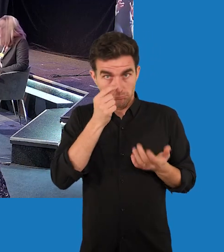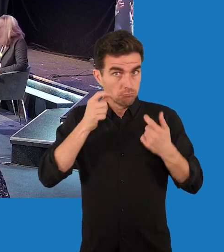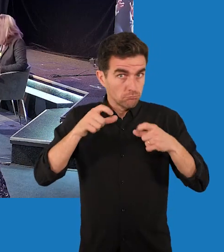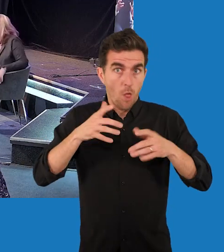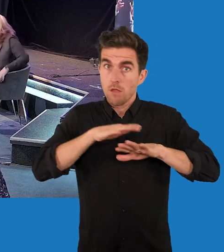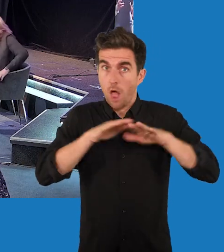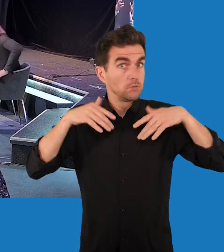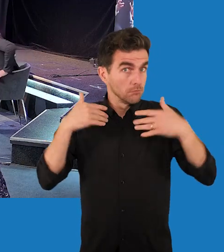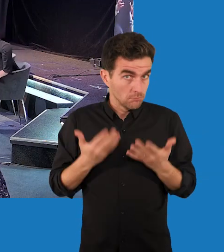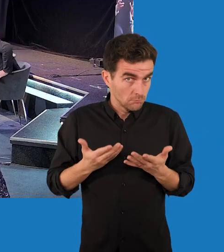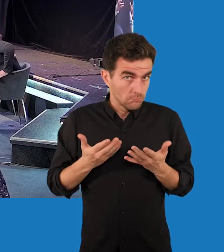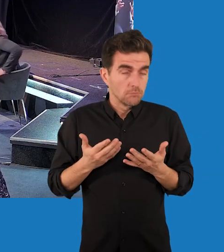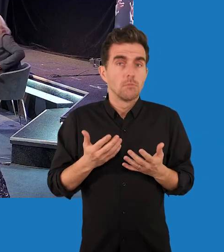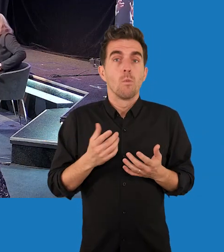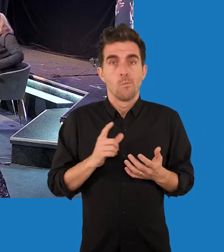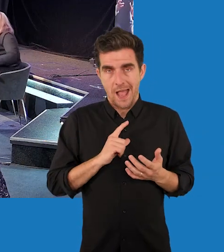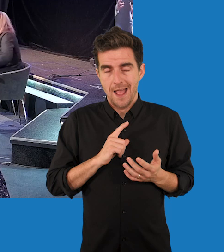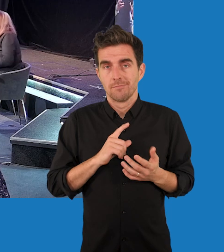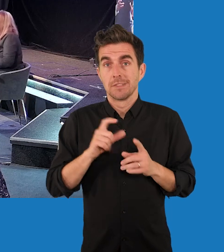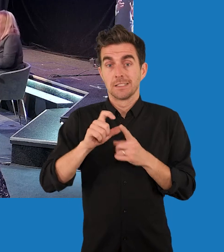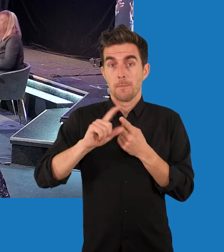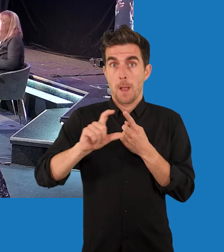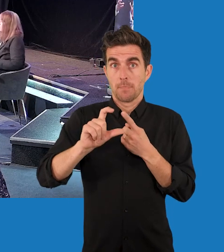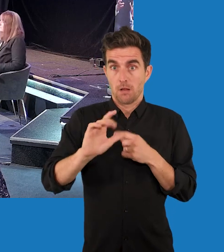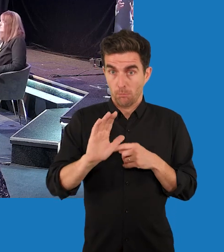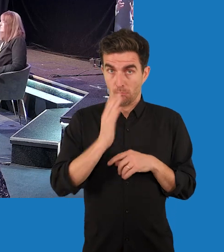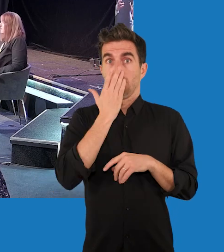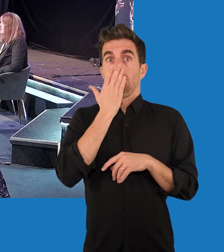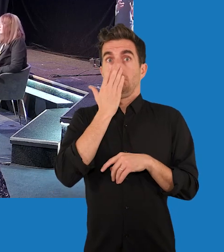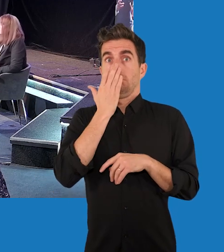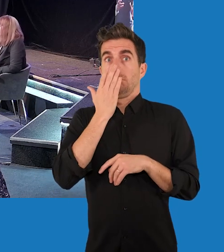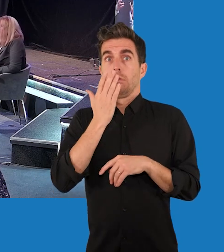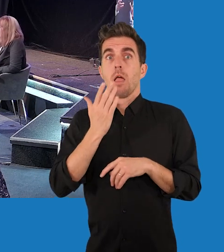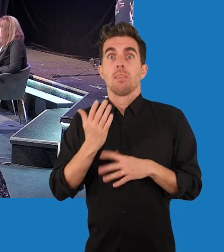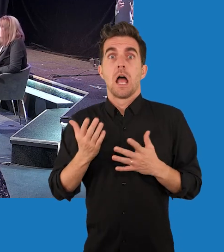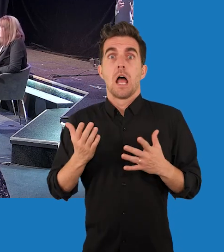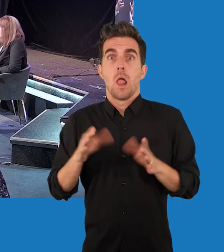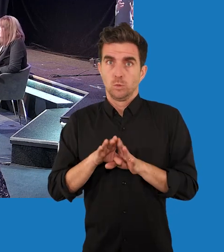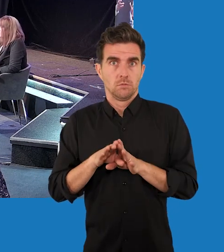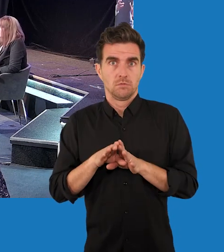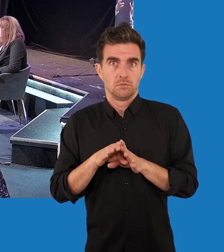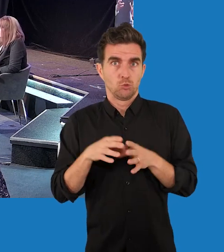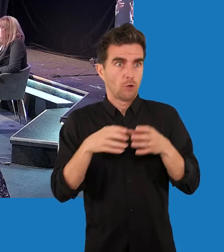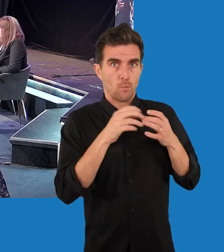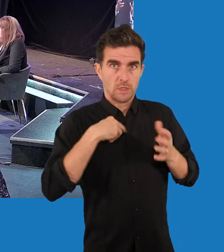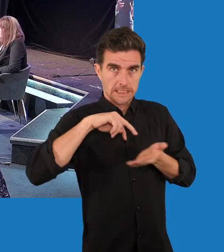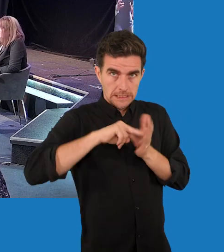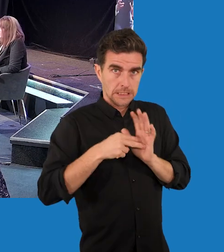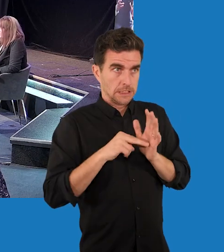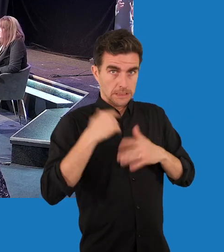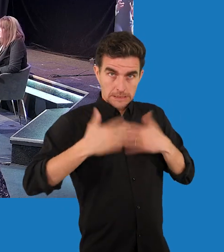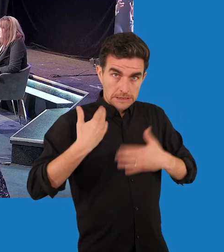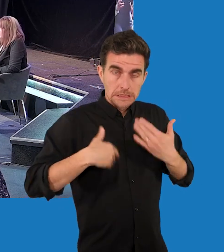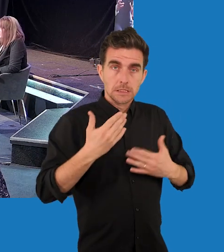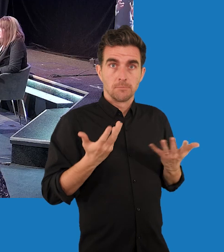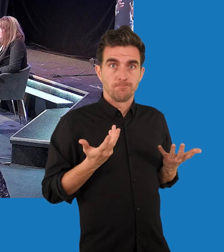potential continuation or not, because obviously December is coming is close, and groups will have